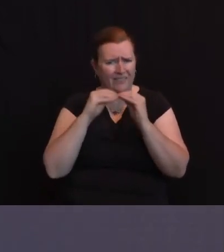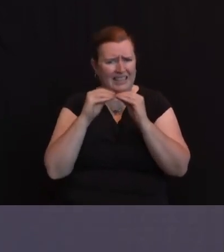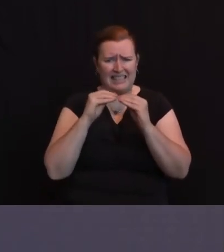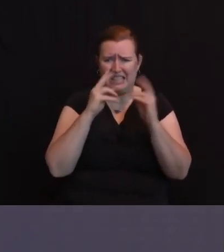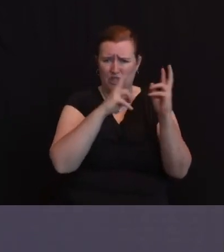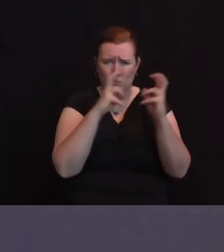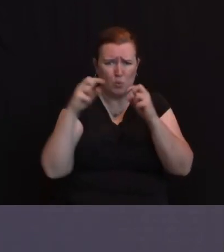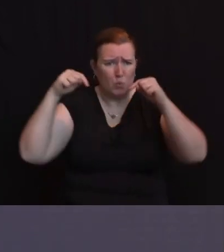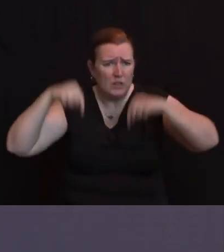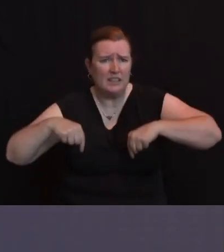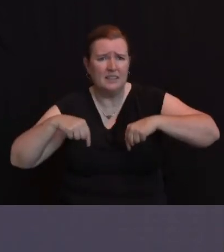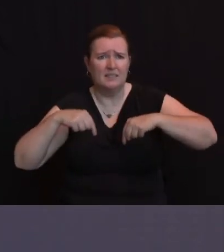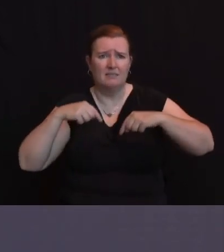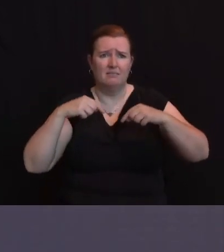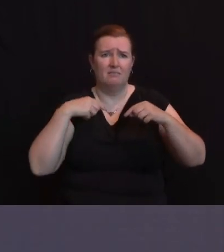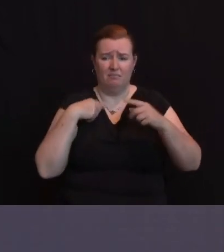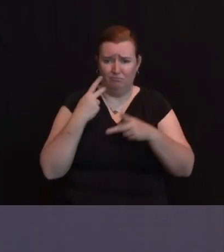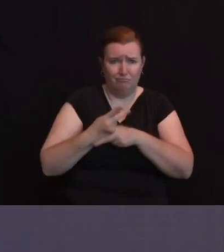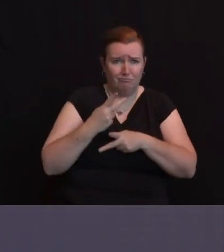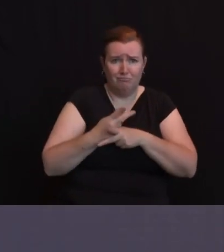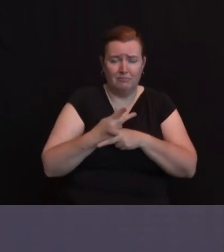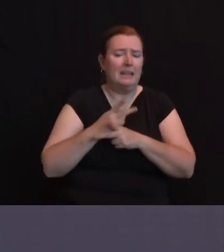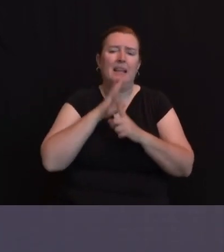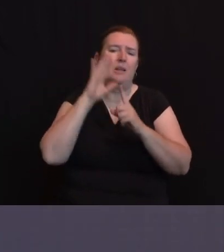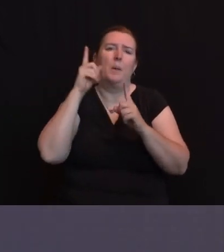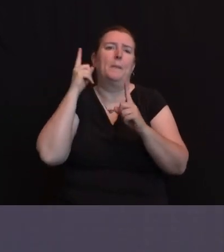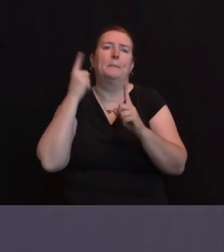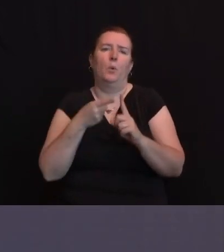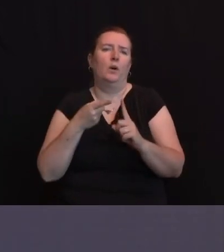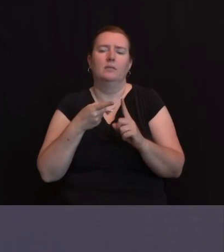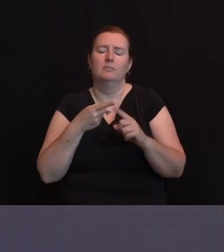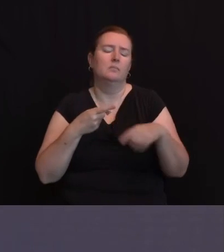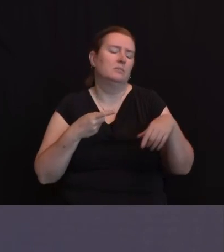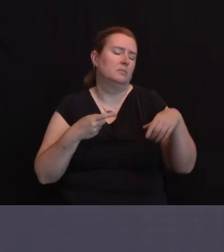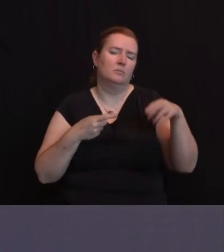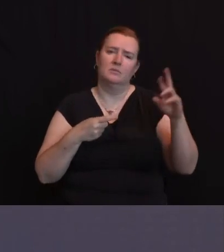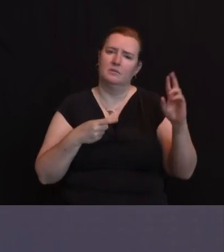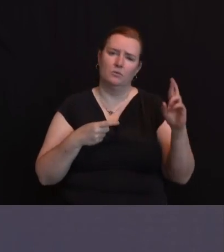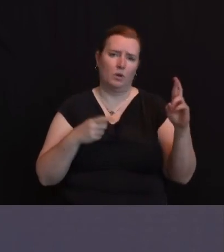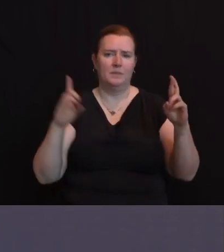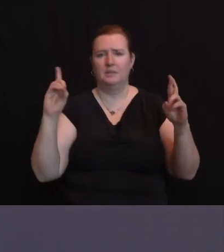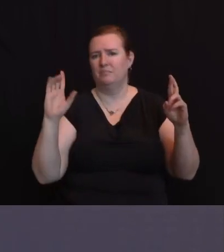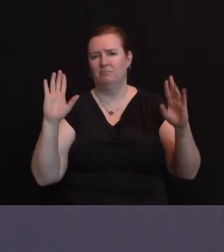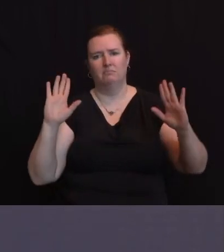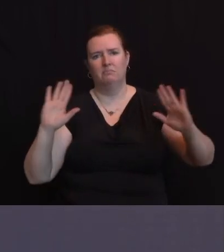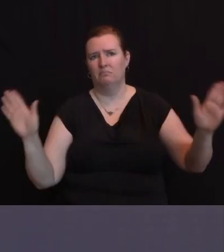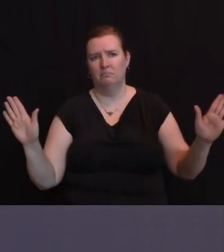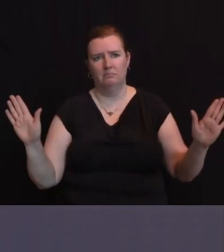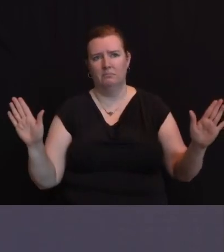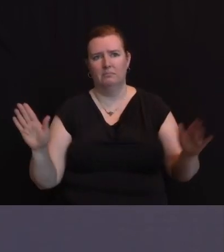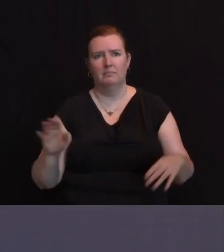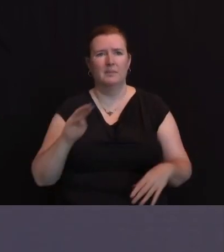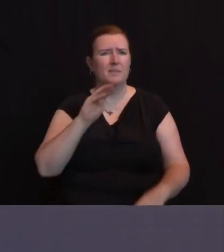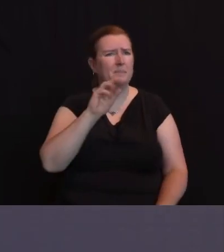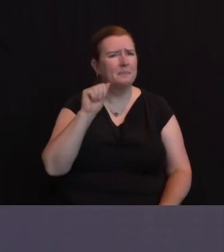point. And so I just want to make sure that we say that as forcefully as possible. Matt, we'll get back to you on the cost share, which I think that's what it is,